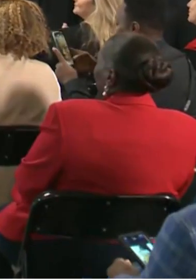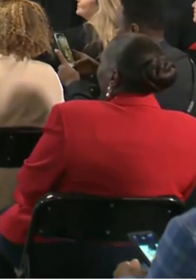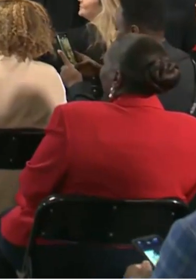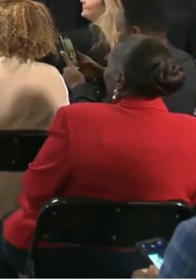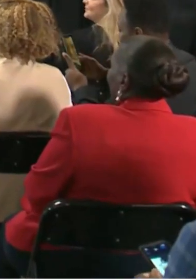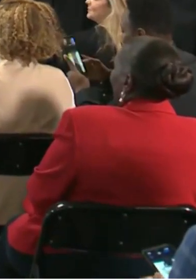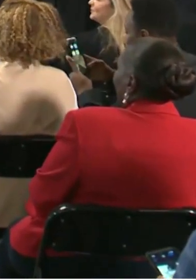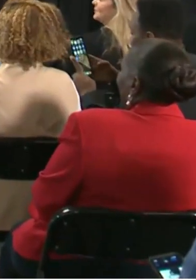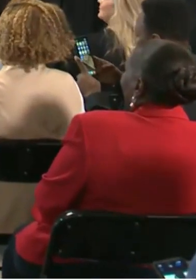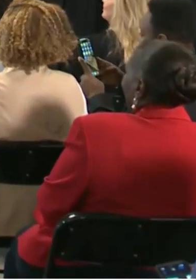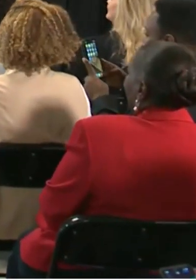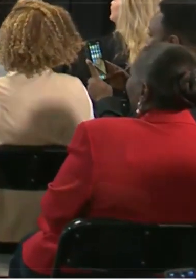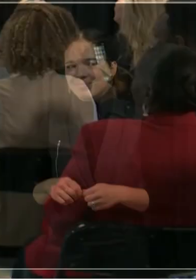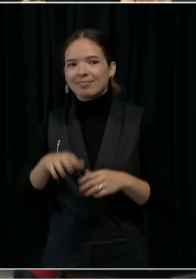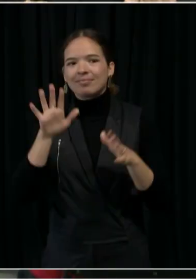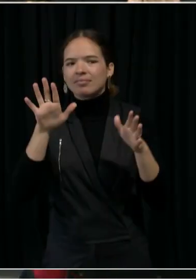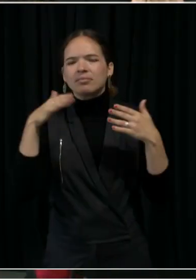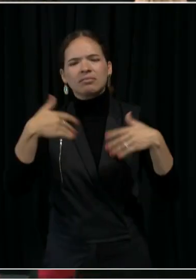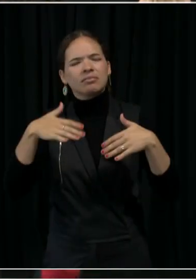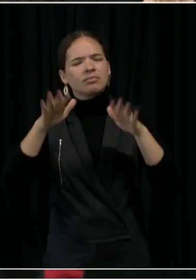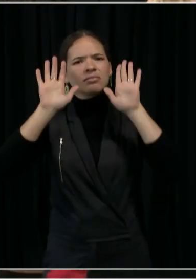and the great Ward 8.